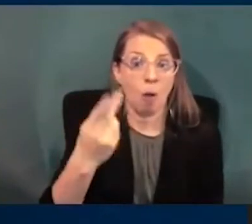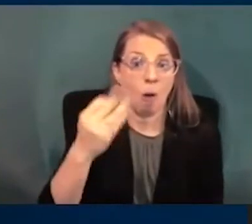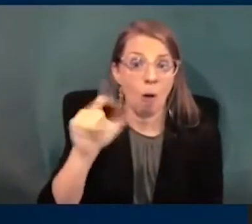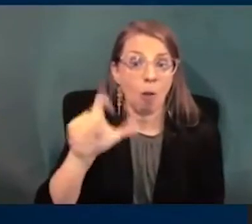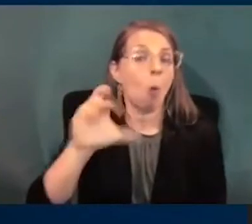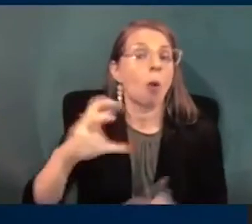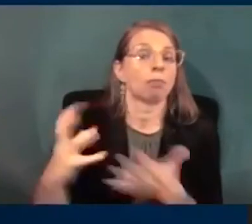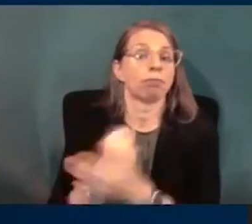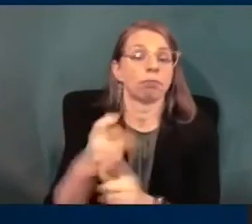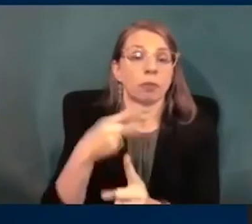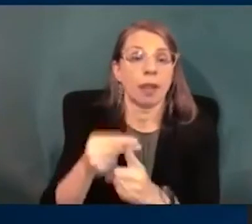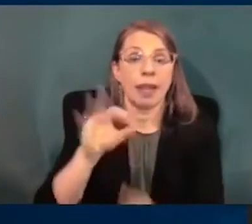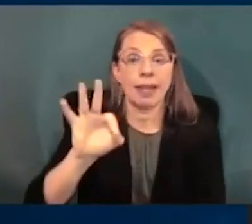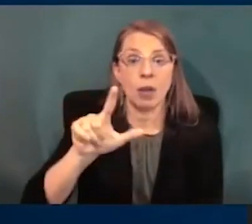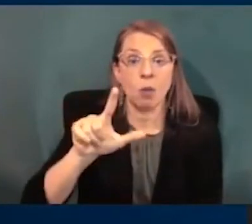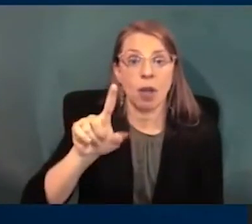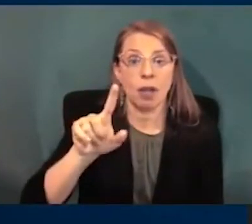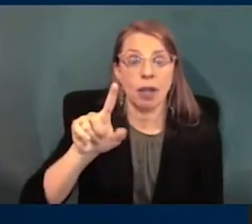call